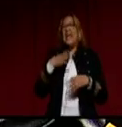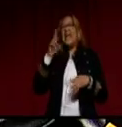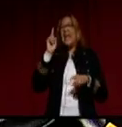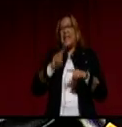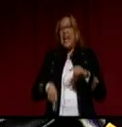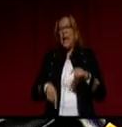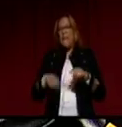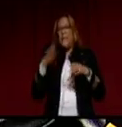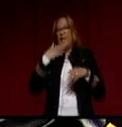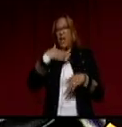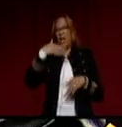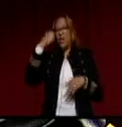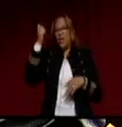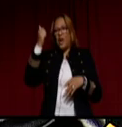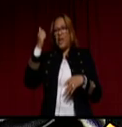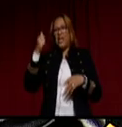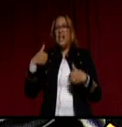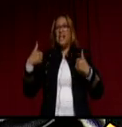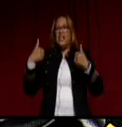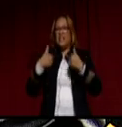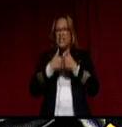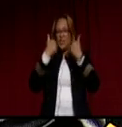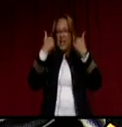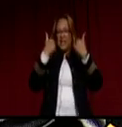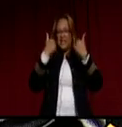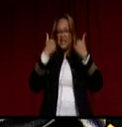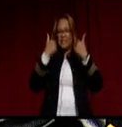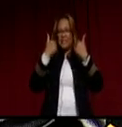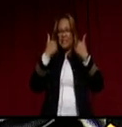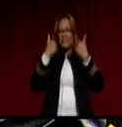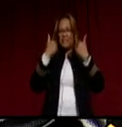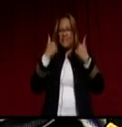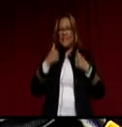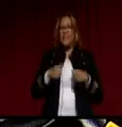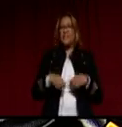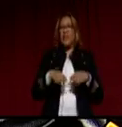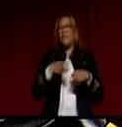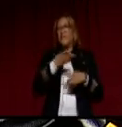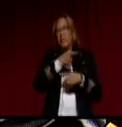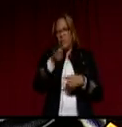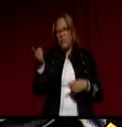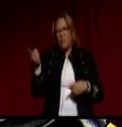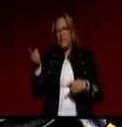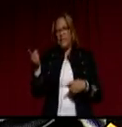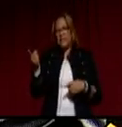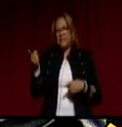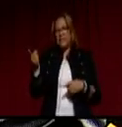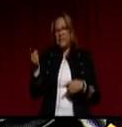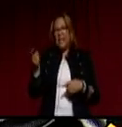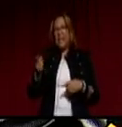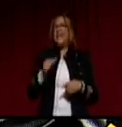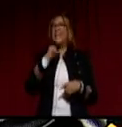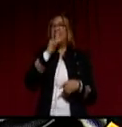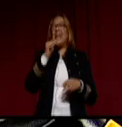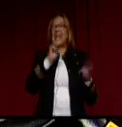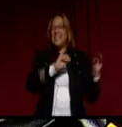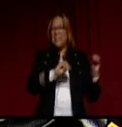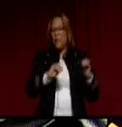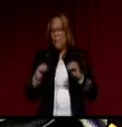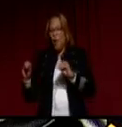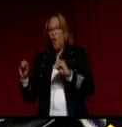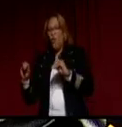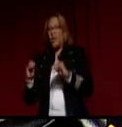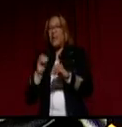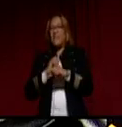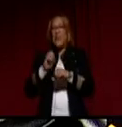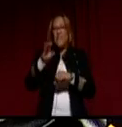as great a threat as people, from the viewpoint of virology. Mm-hmm. It has not been as much of a mode of transmission. It's